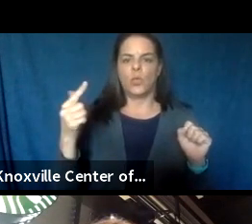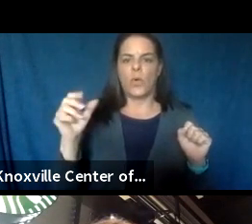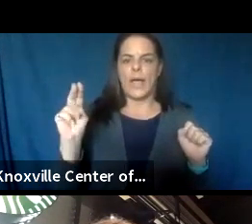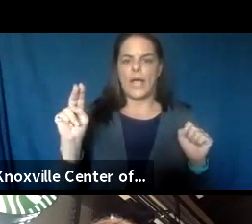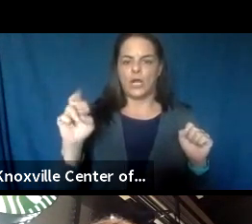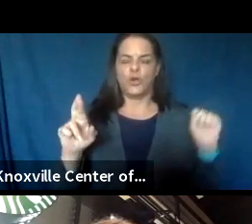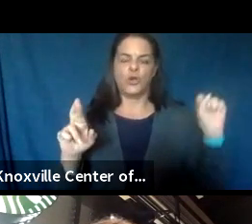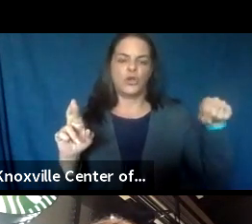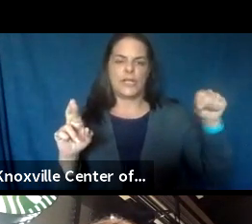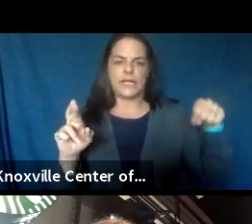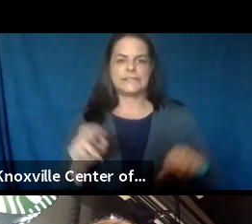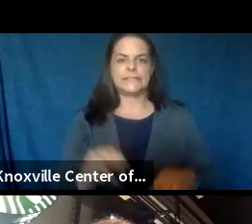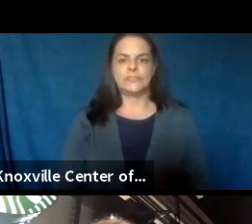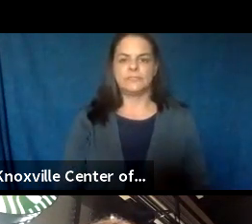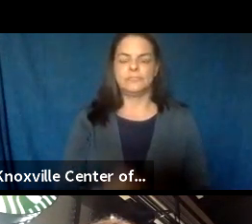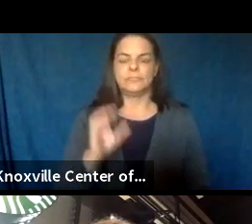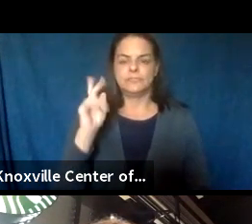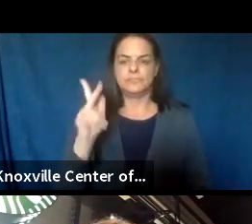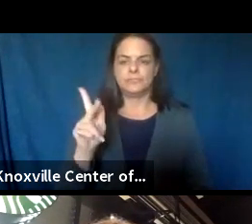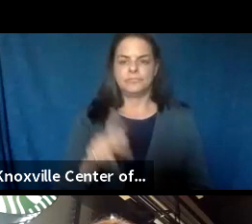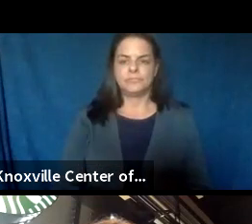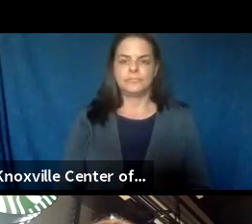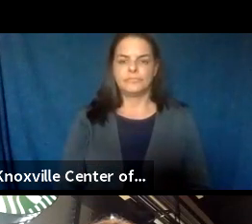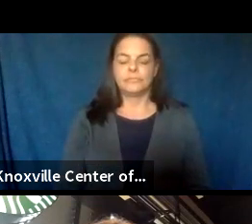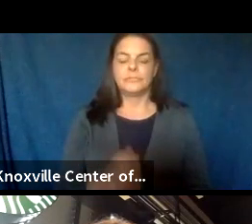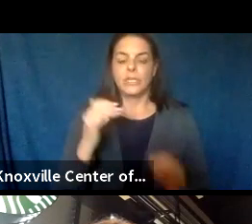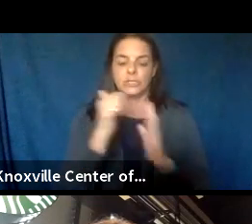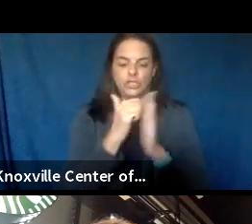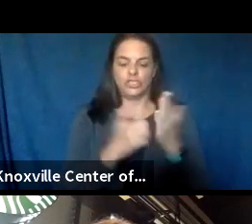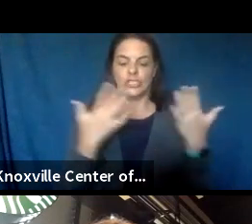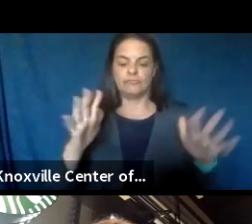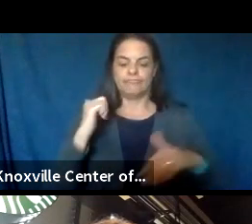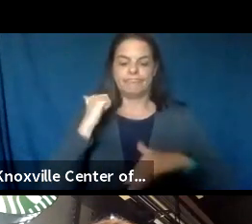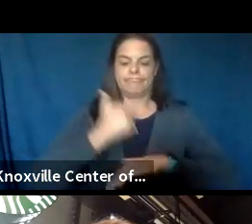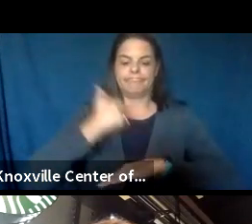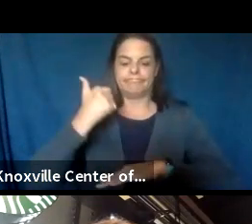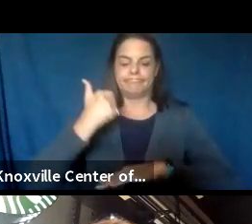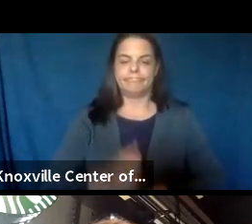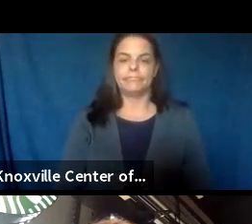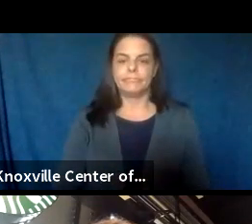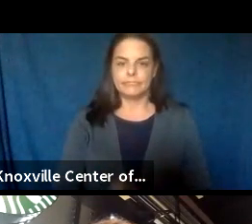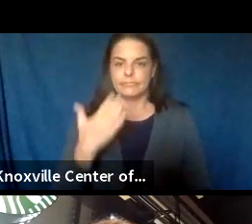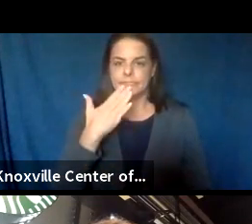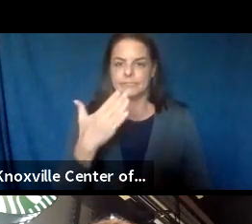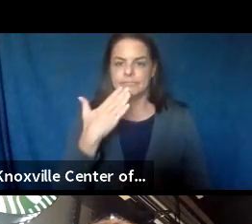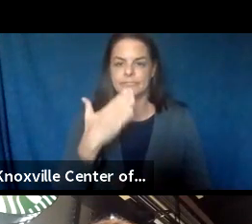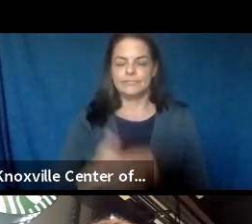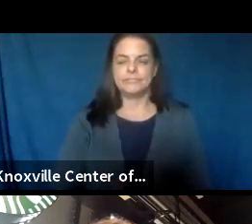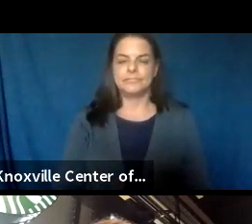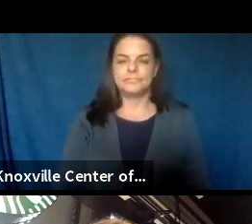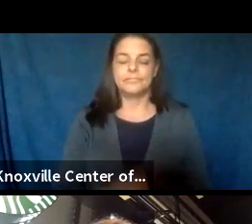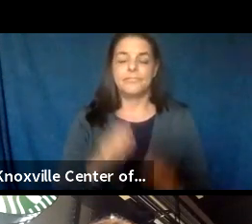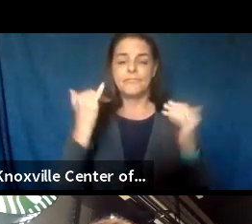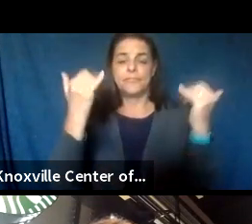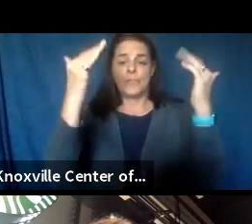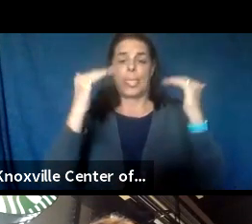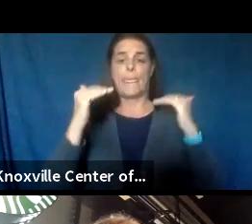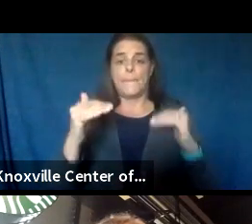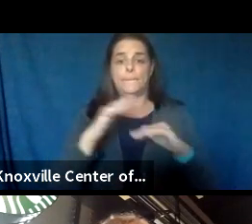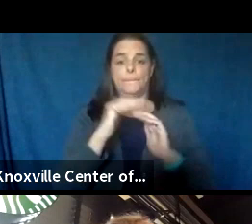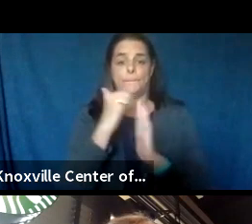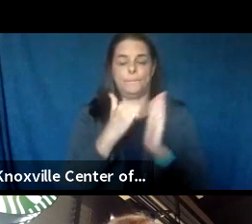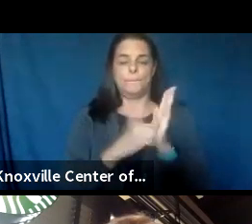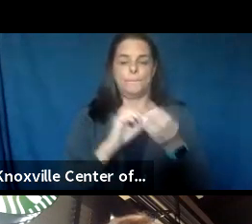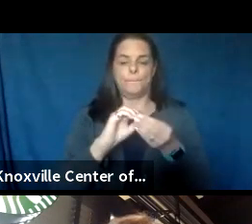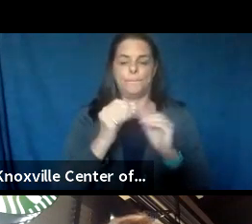Yes. Okay, so the agenda is set. Agenda is set. Thanks, everyone. Next item on the agenda is